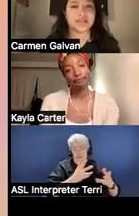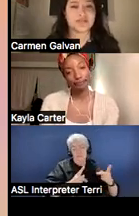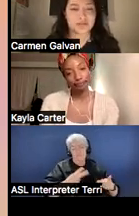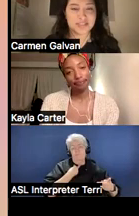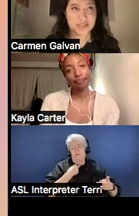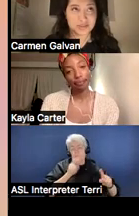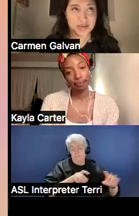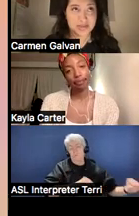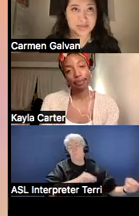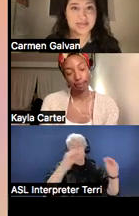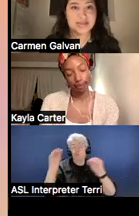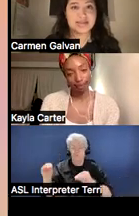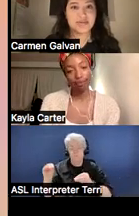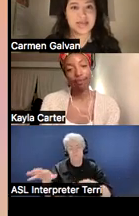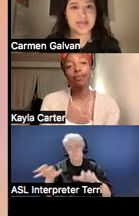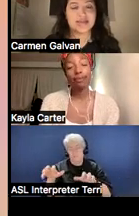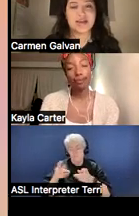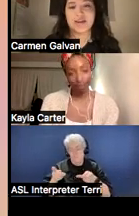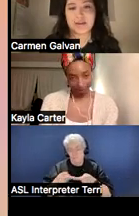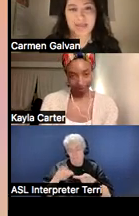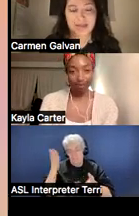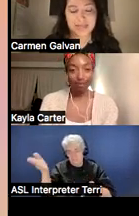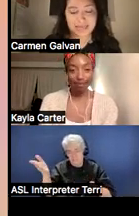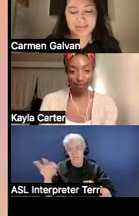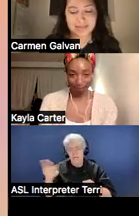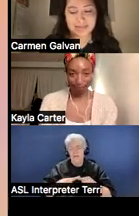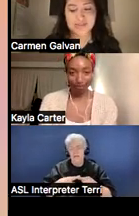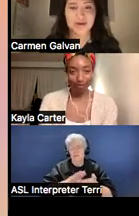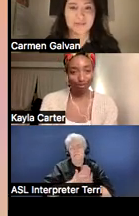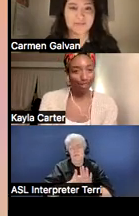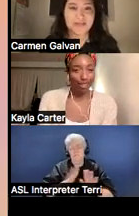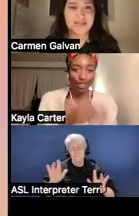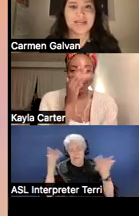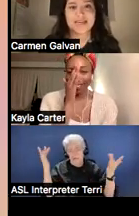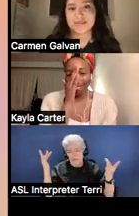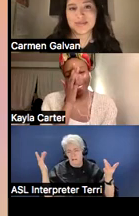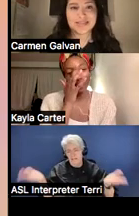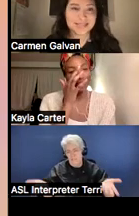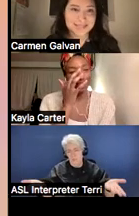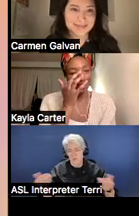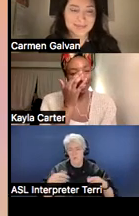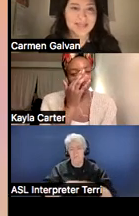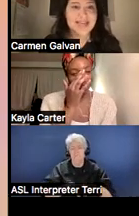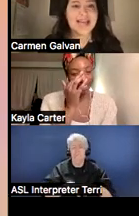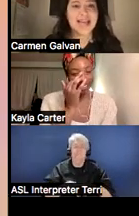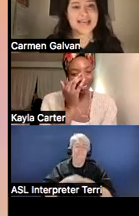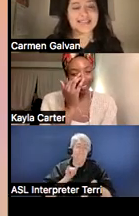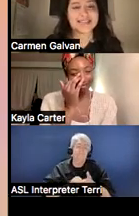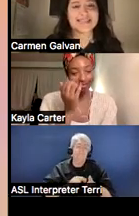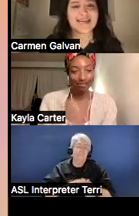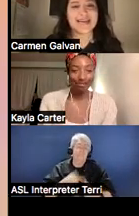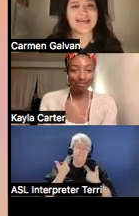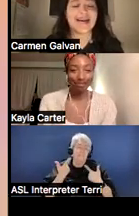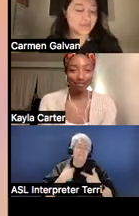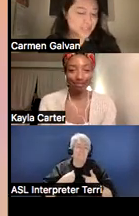to this frozen tundra that we get very pale in. So it is what it is.